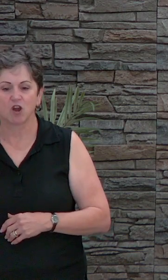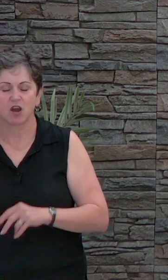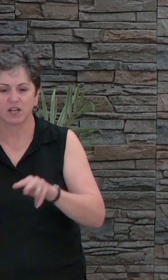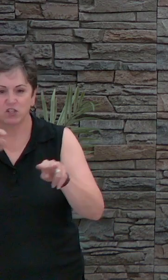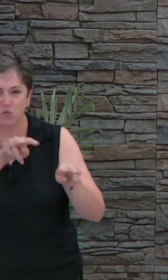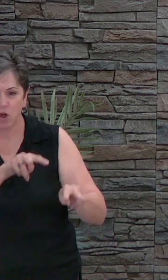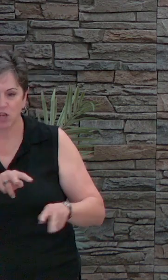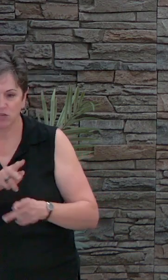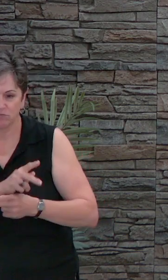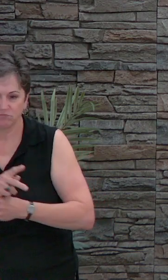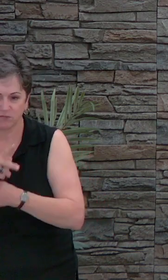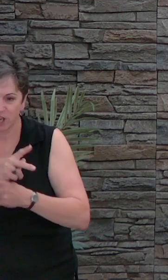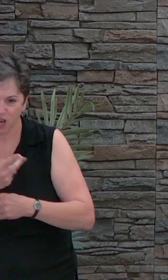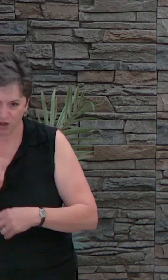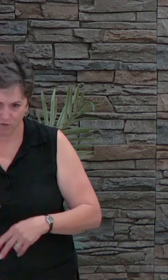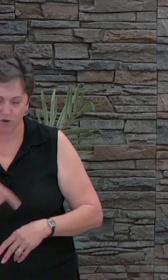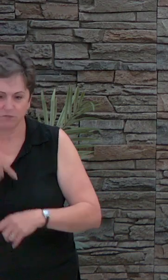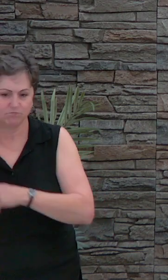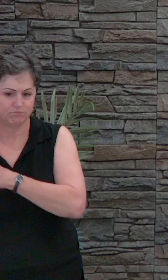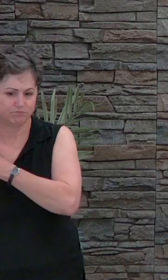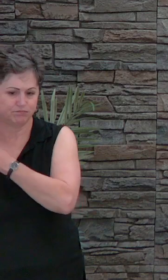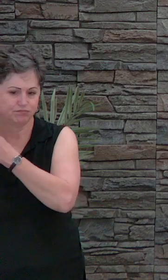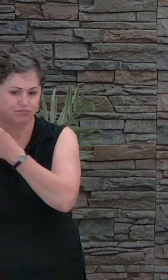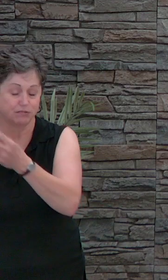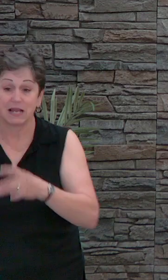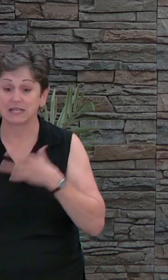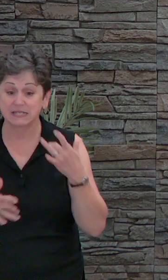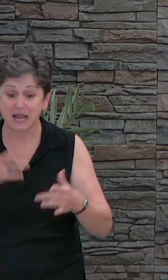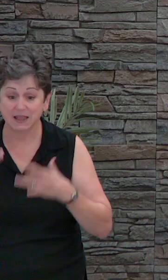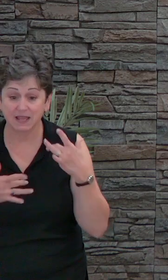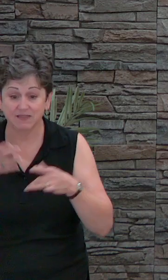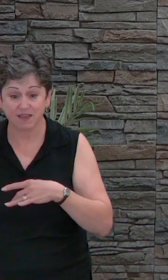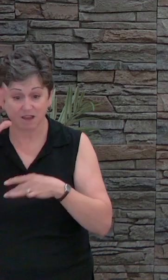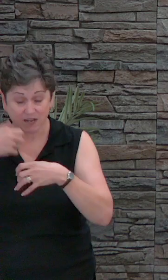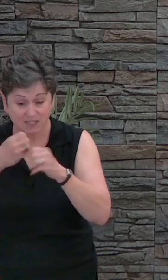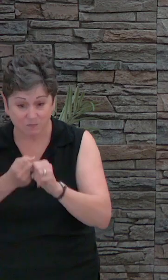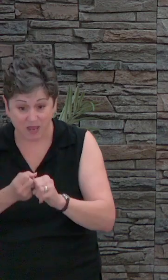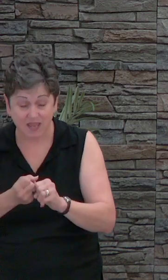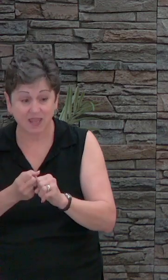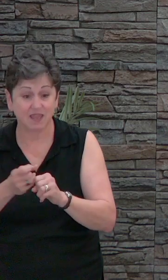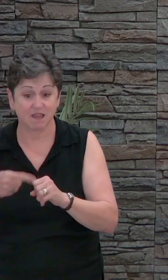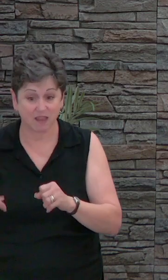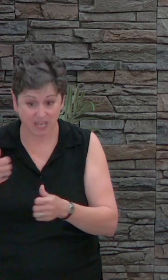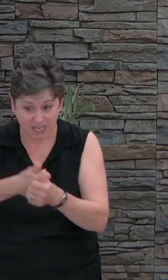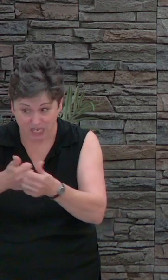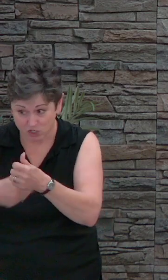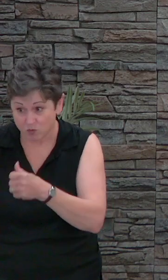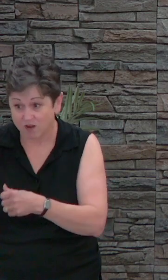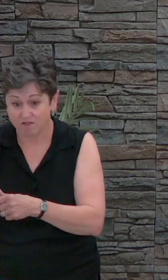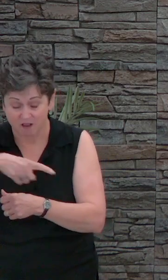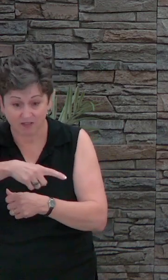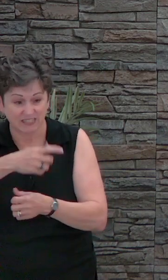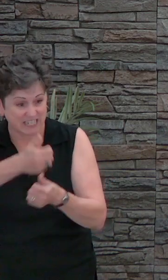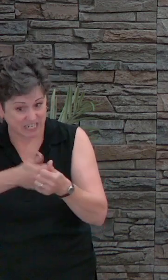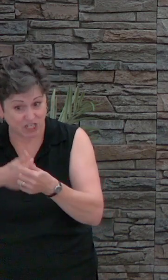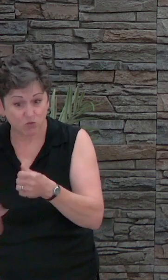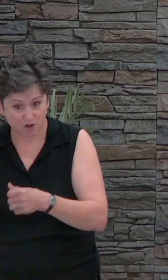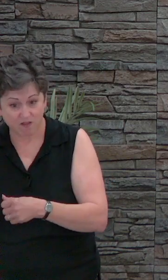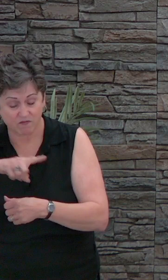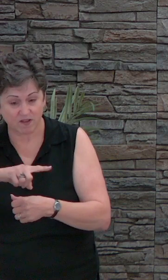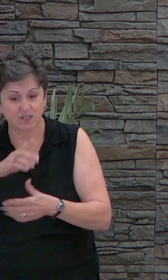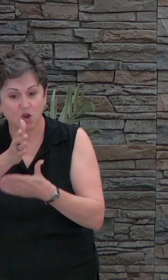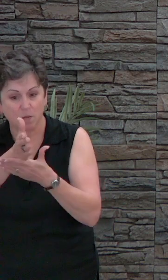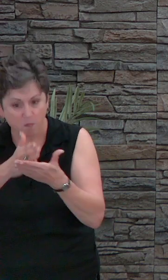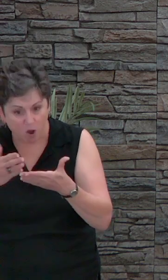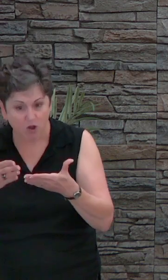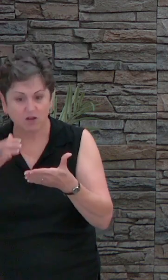over us. And the exciting thing is that he is preparing each one of us. Each one of us are part